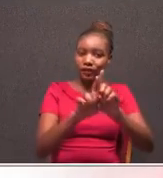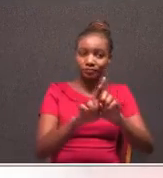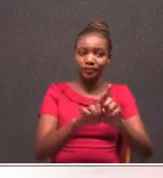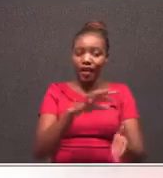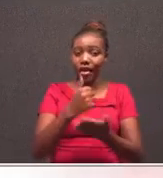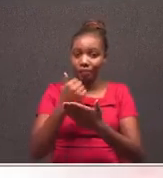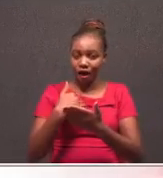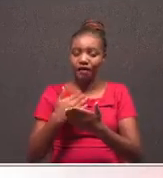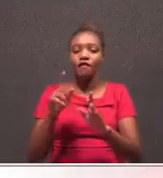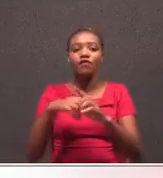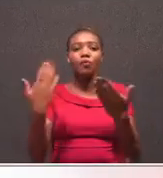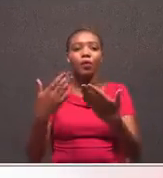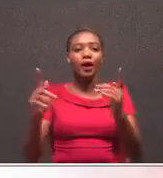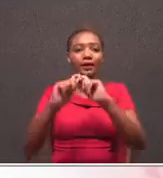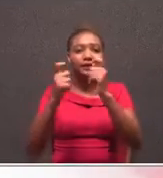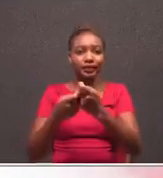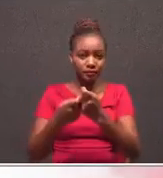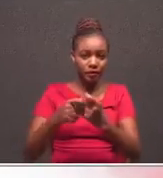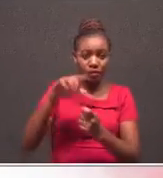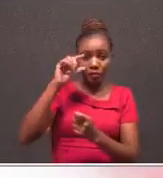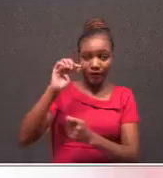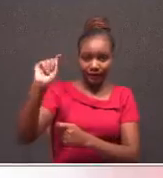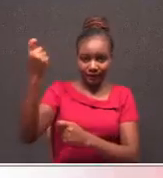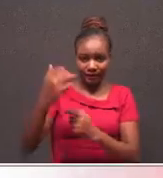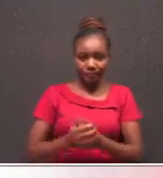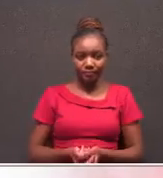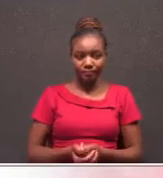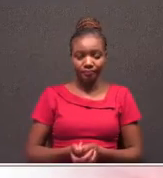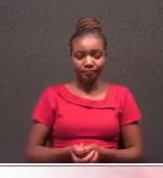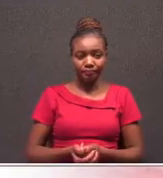wavuvi na kikosi cha ulinzi wa pwani Kenya ikiendelea.